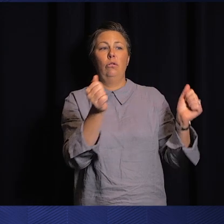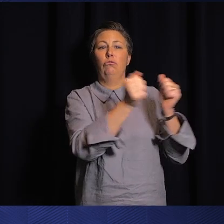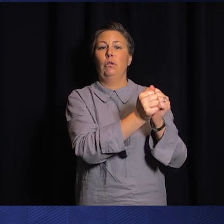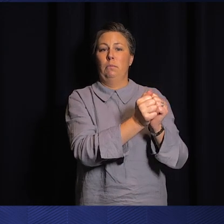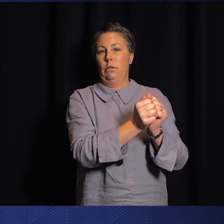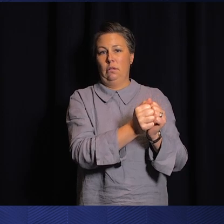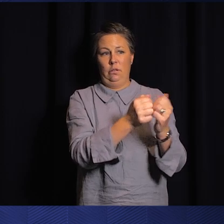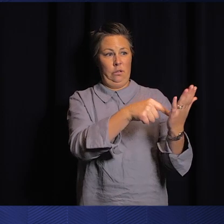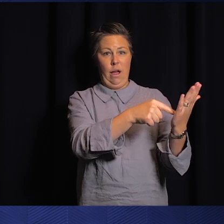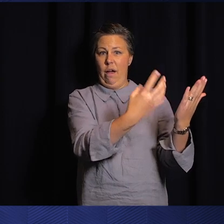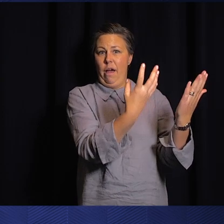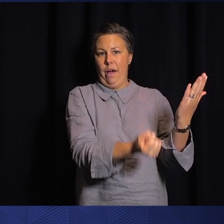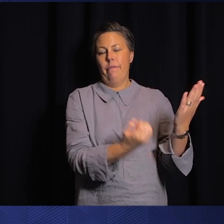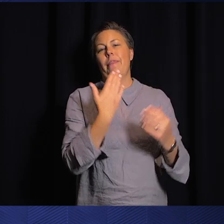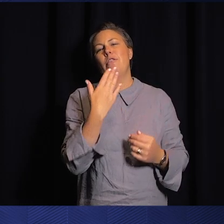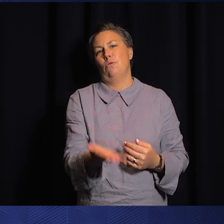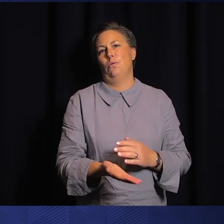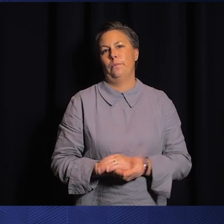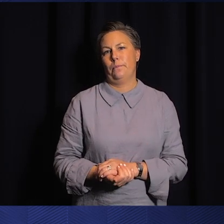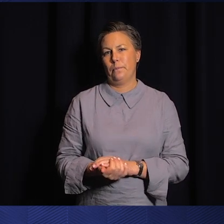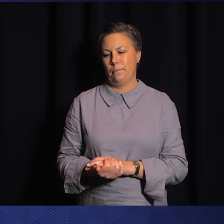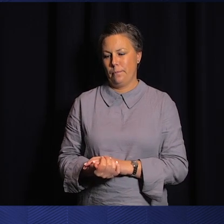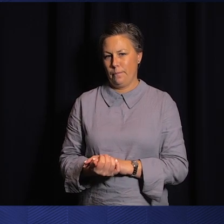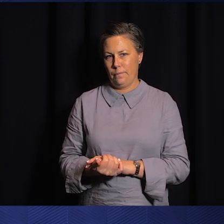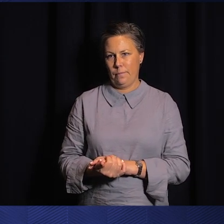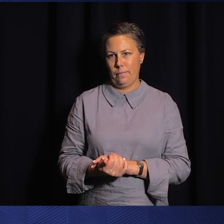there. Thank you very much for your attention.